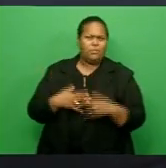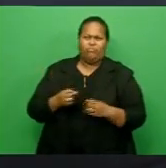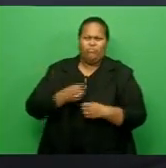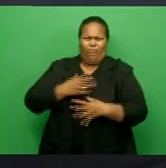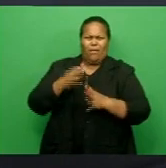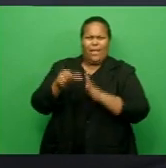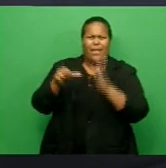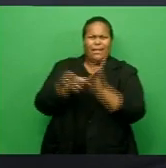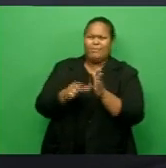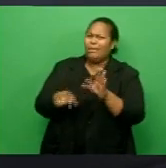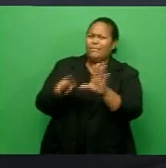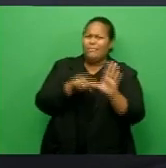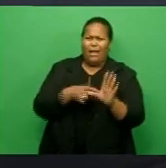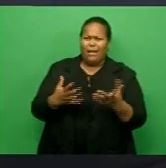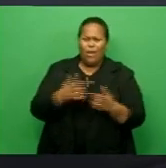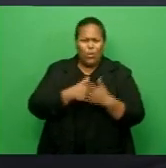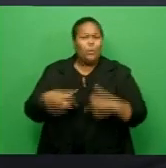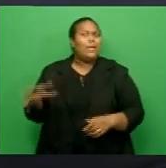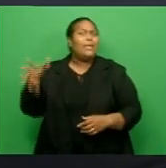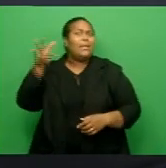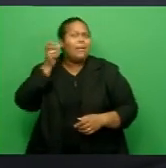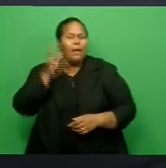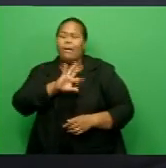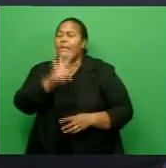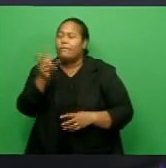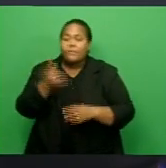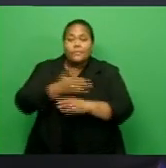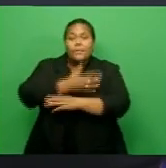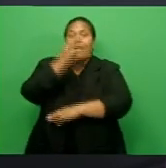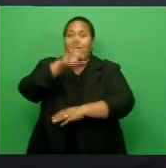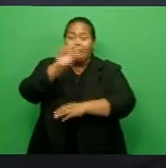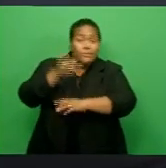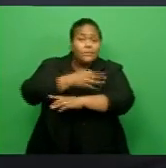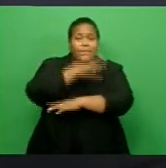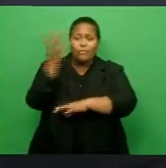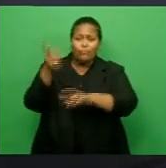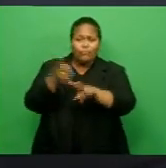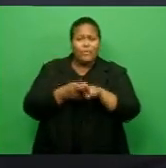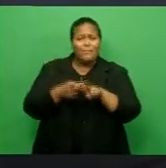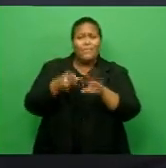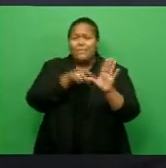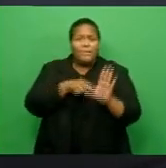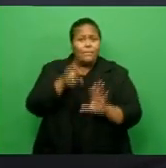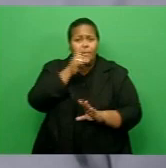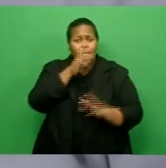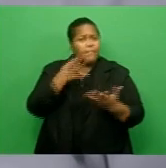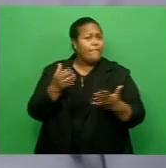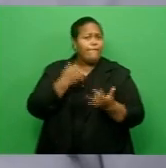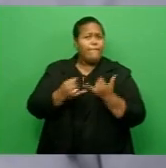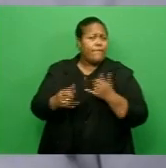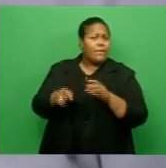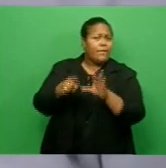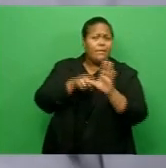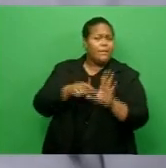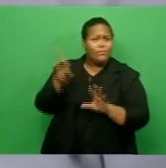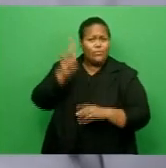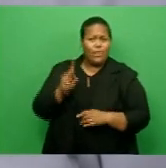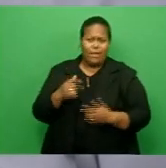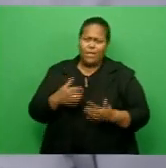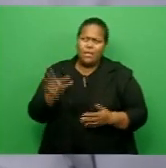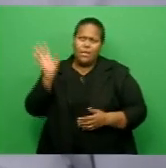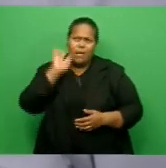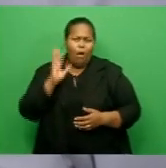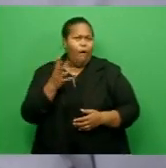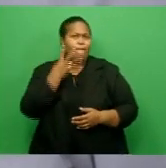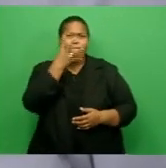We hear about it every day, the rape of young people, very, very young. Today I said a